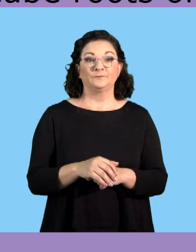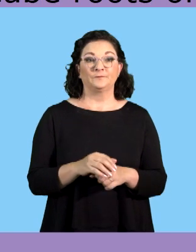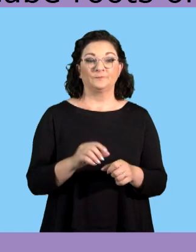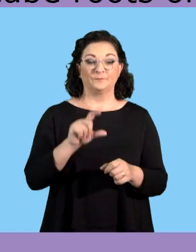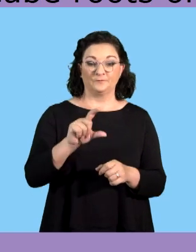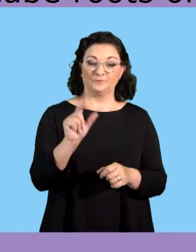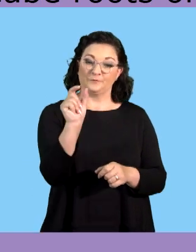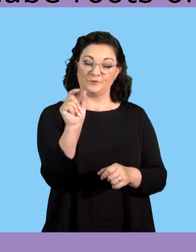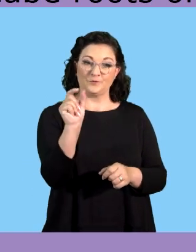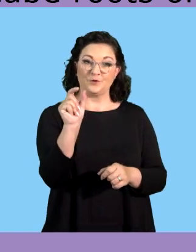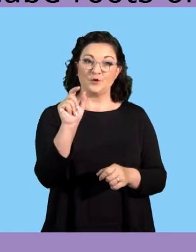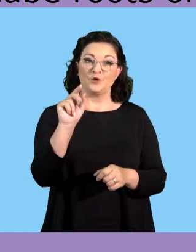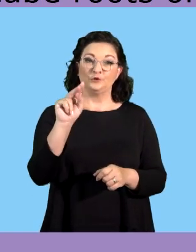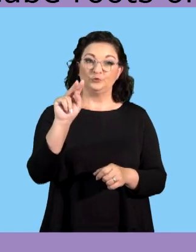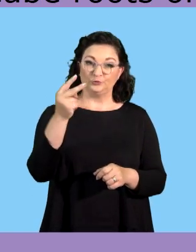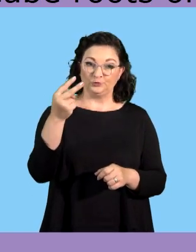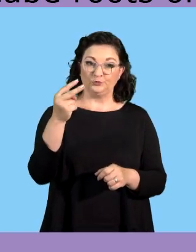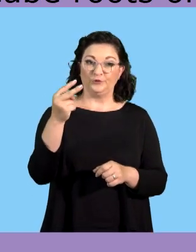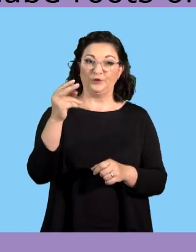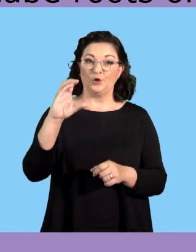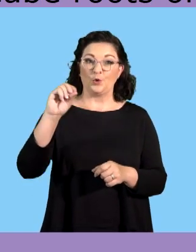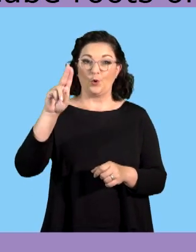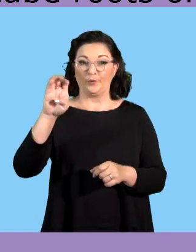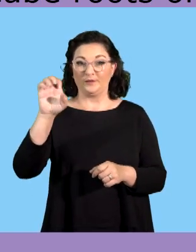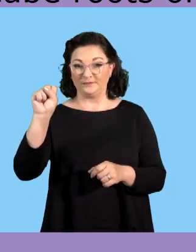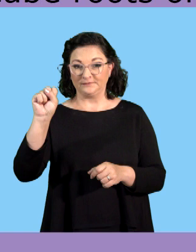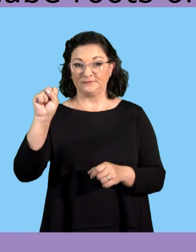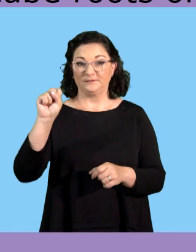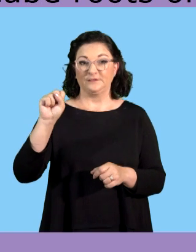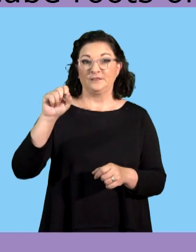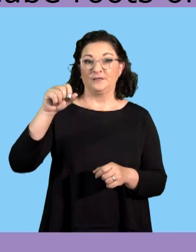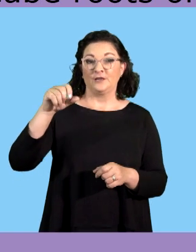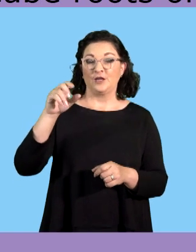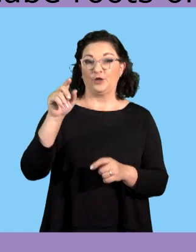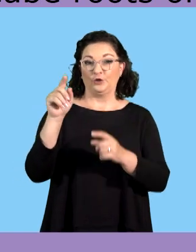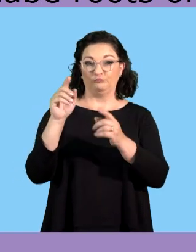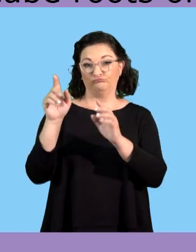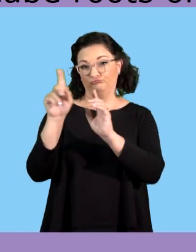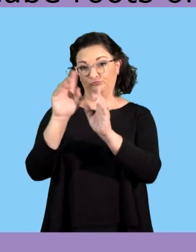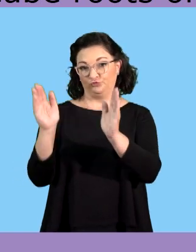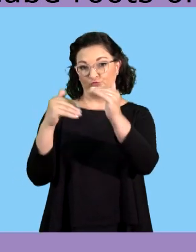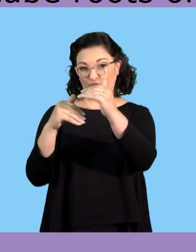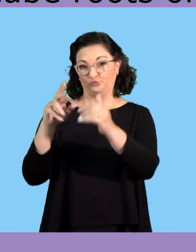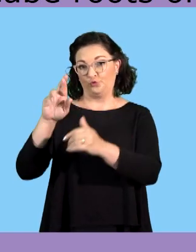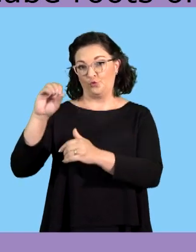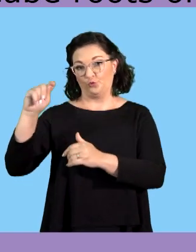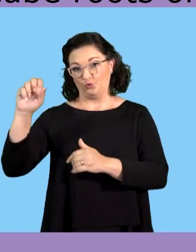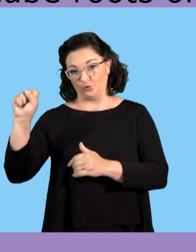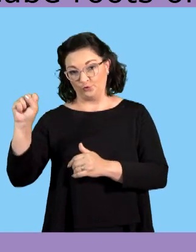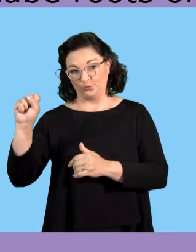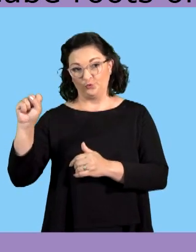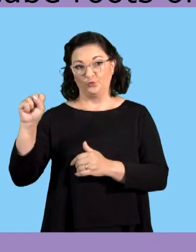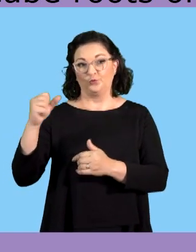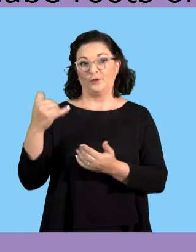squares, cubes, square roots, and cube roots of decimal fractions. And these